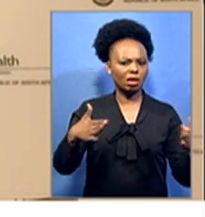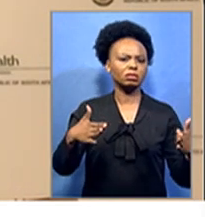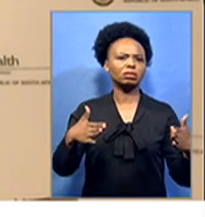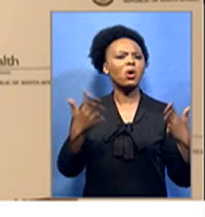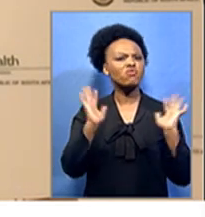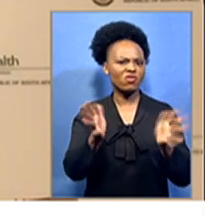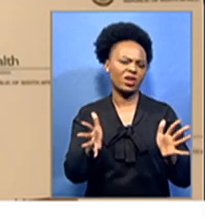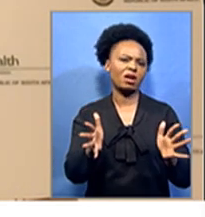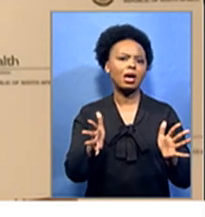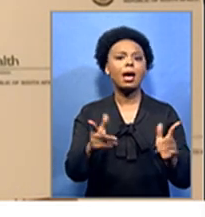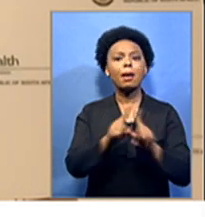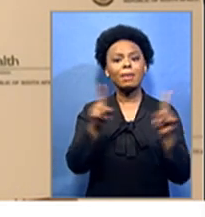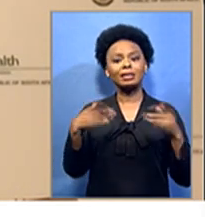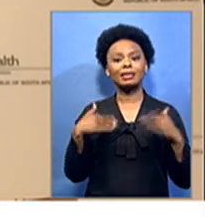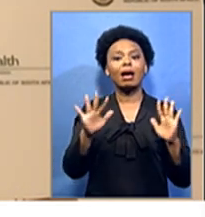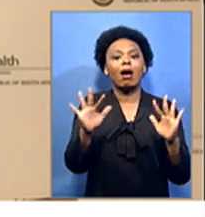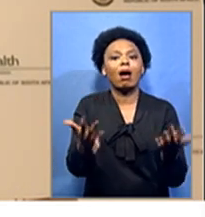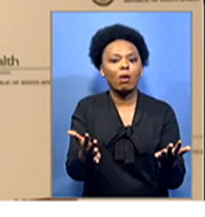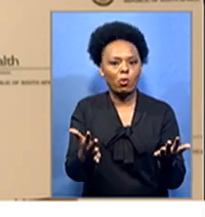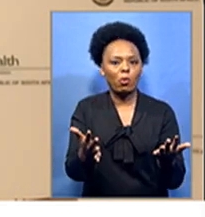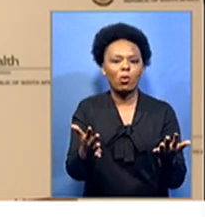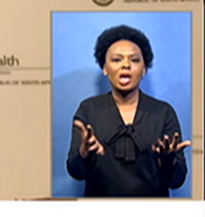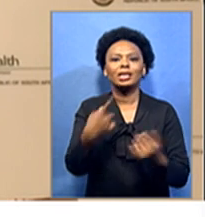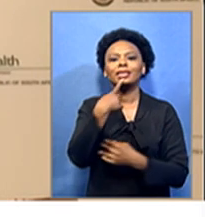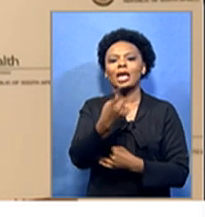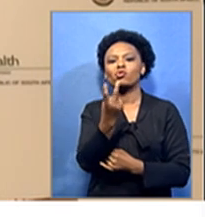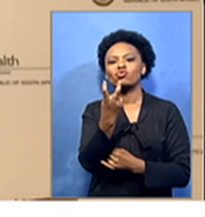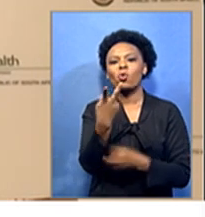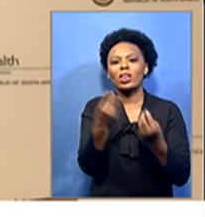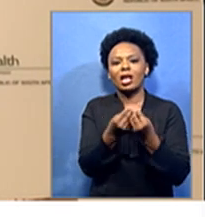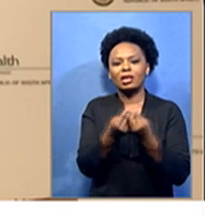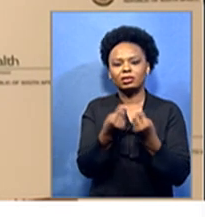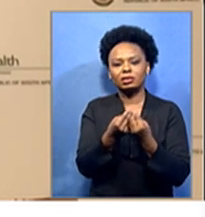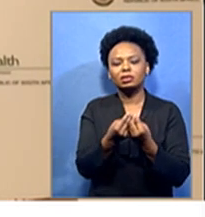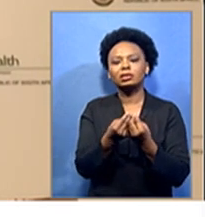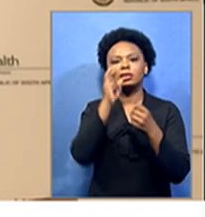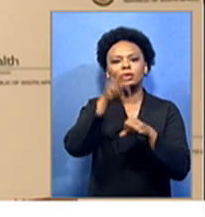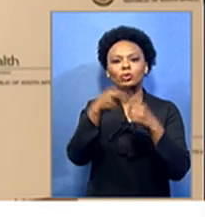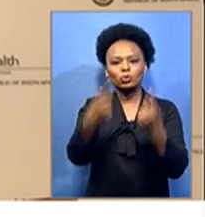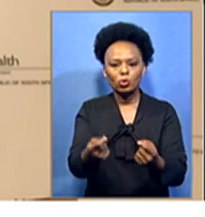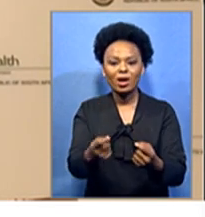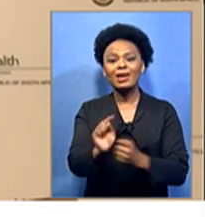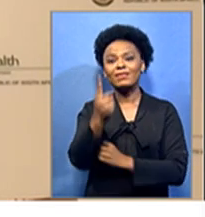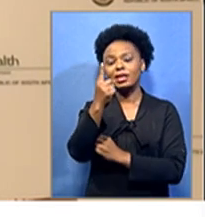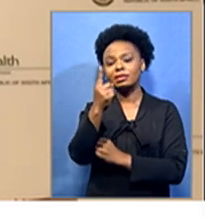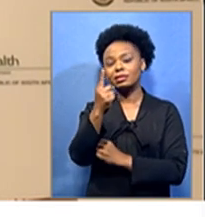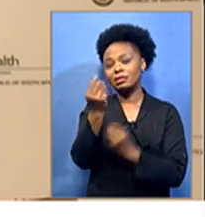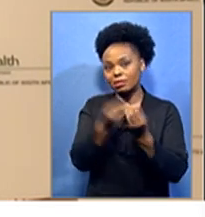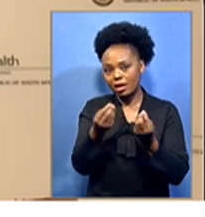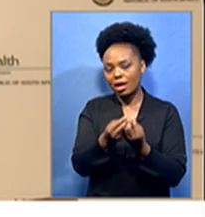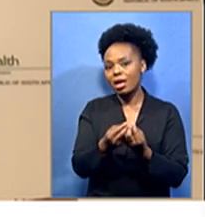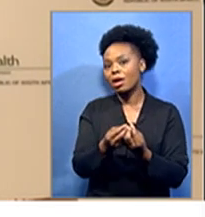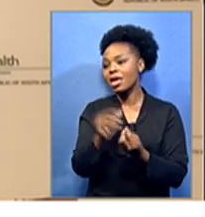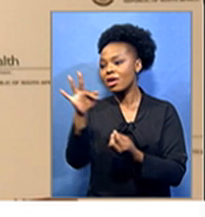by saying that there were two things to take into account. The first issue was that the only available vaccines